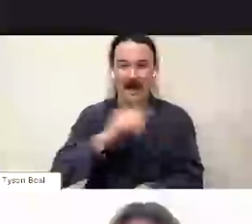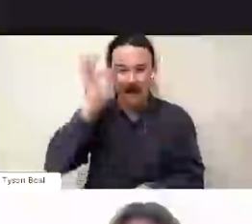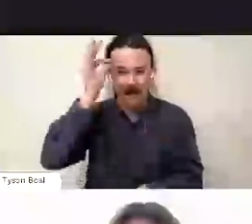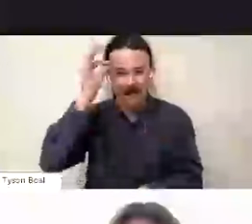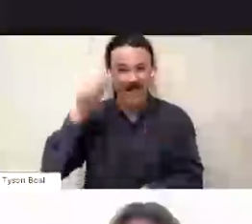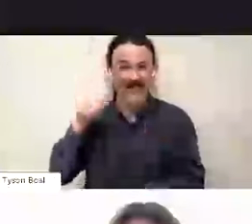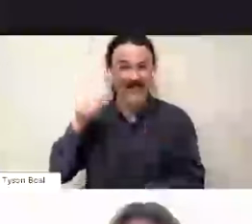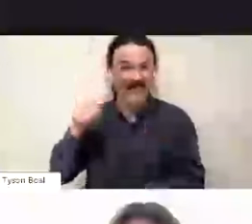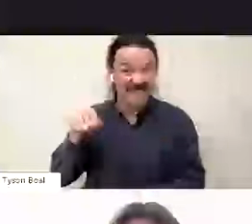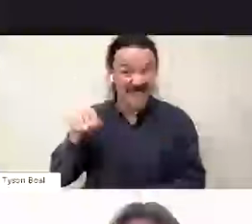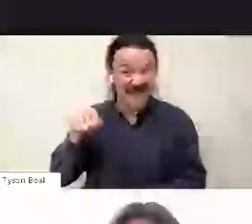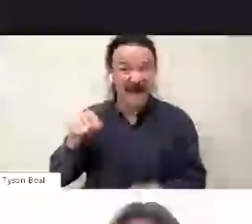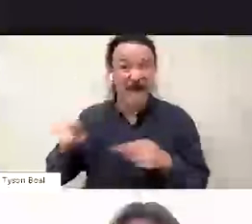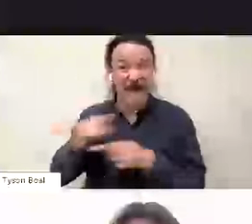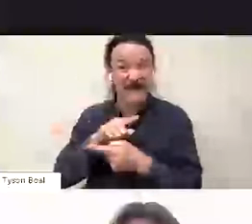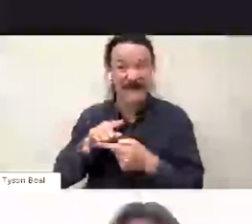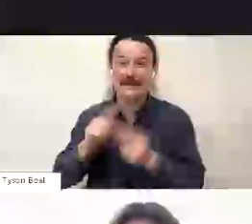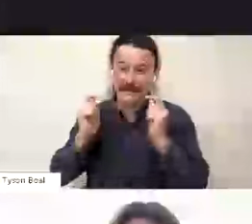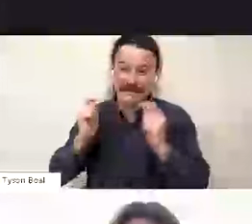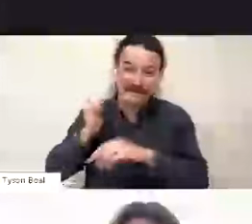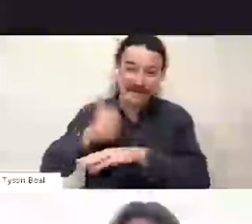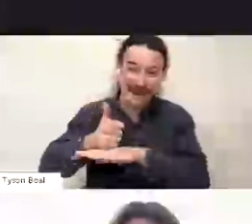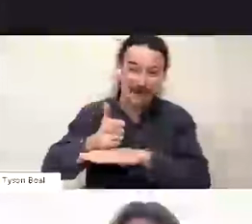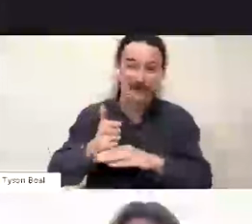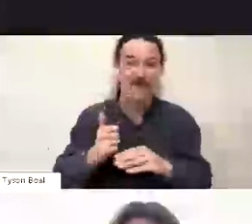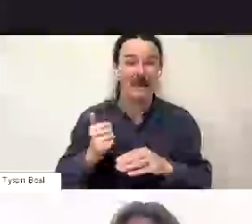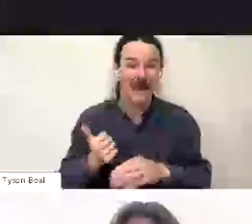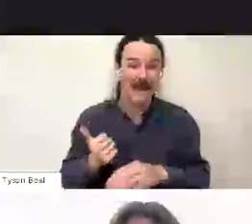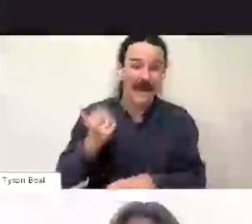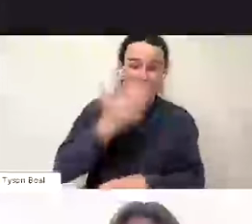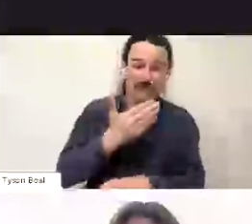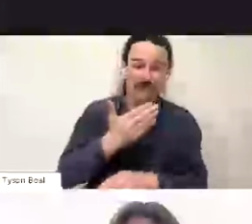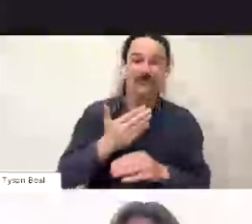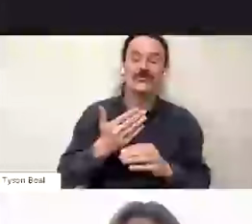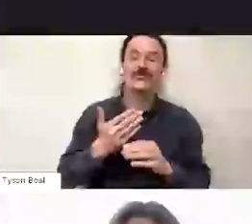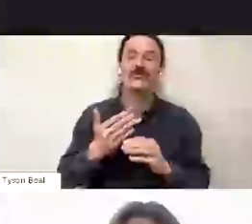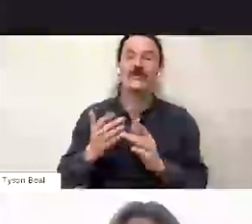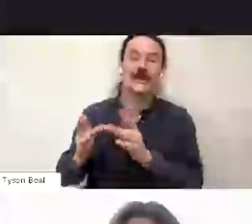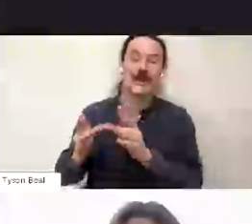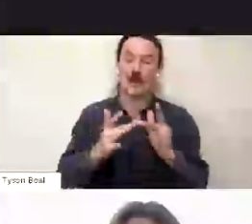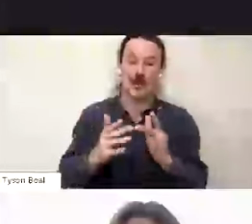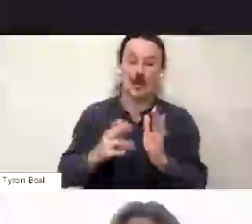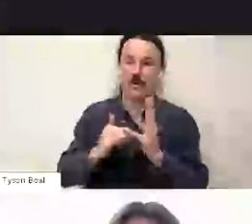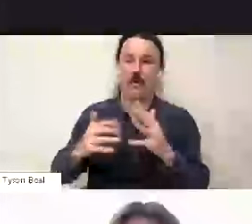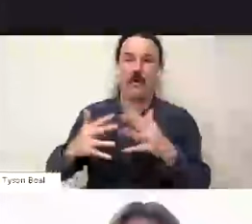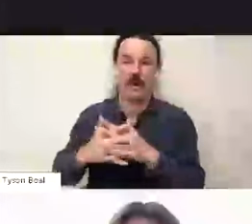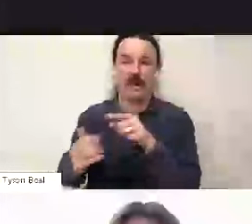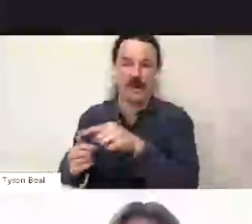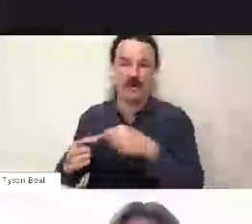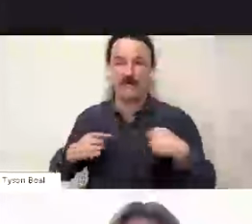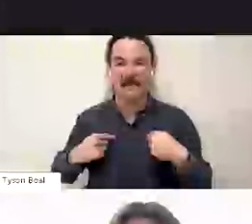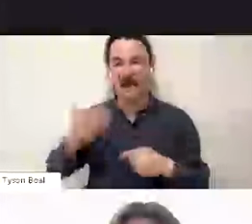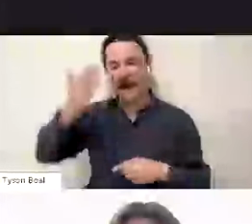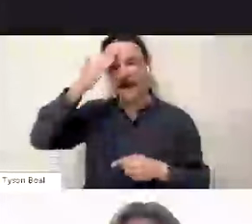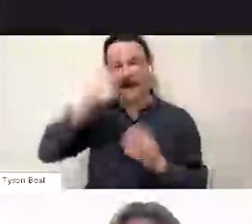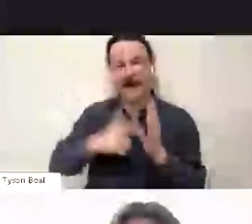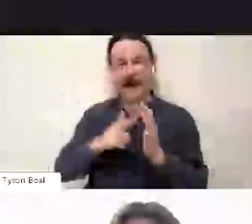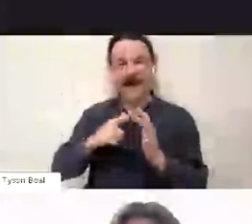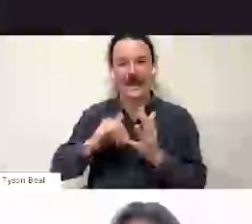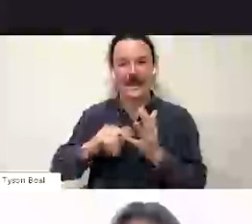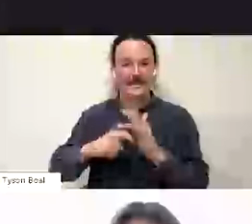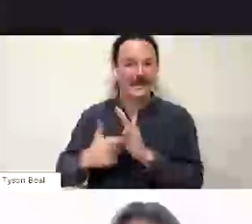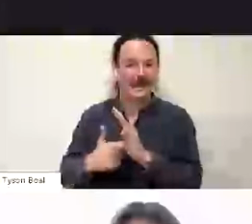Network New South Wales. So myself and Uncle Lester Bostock did that. And then in other jurisdictions, there were